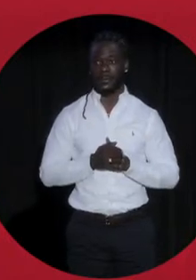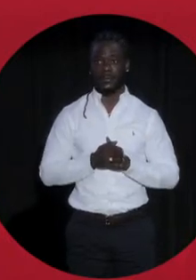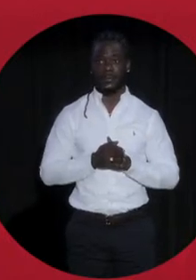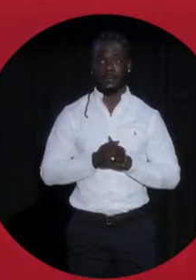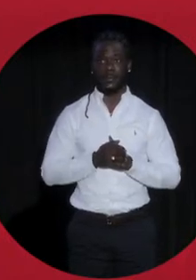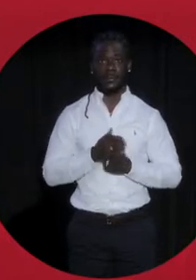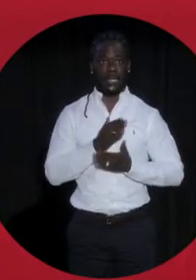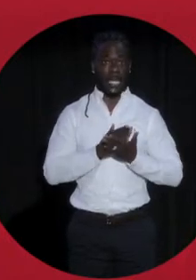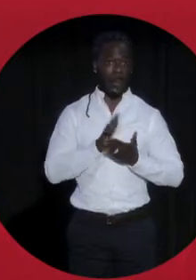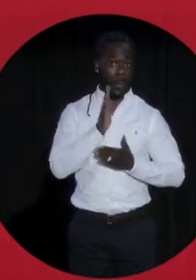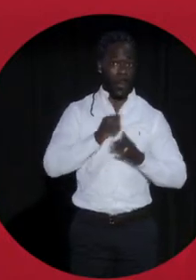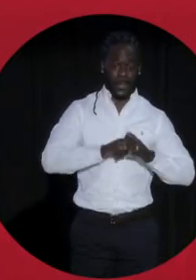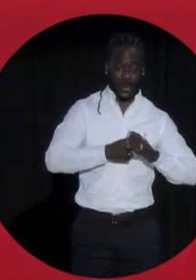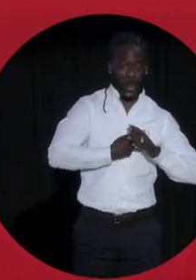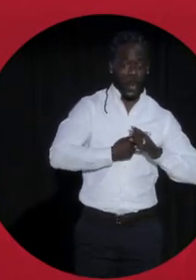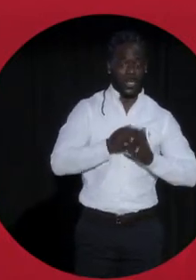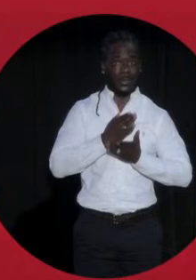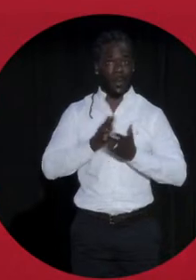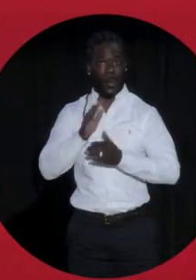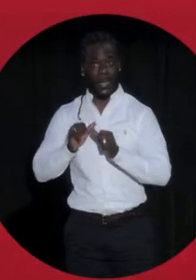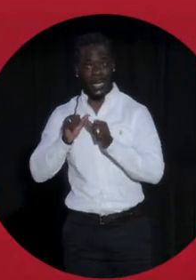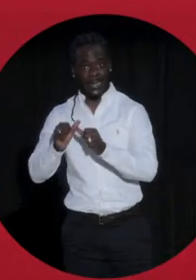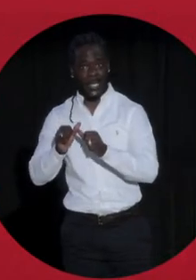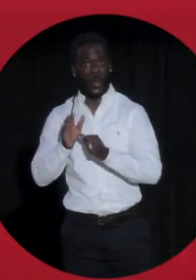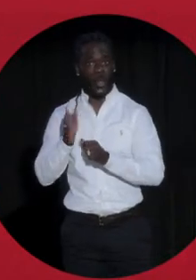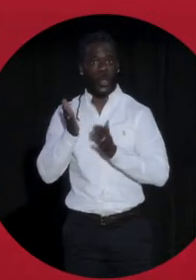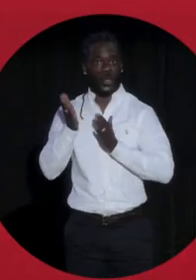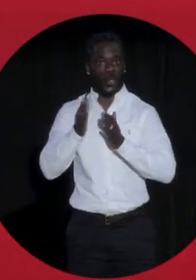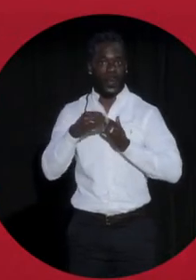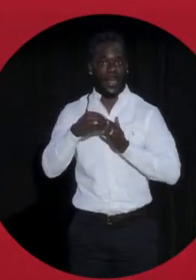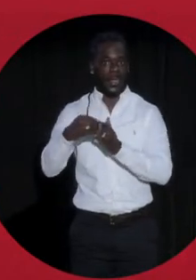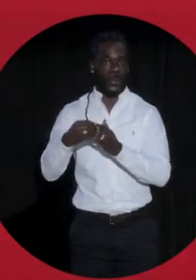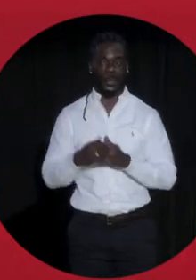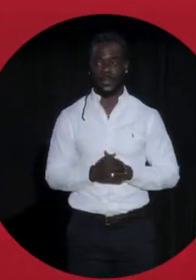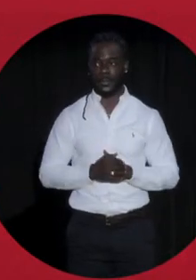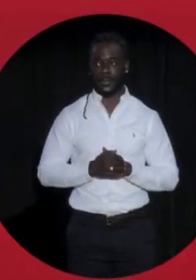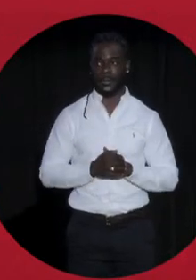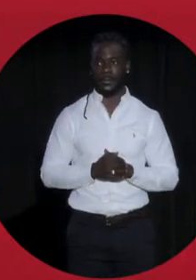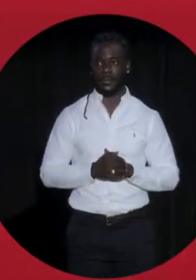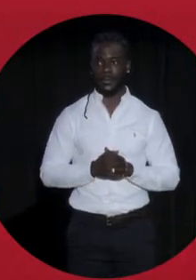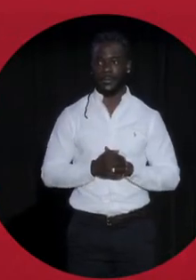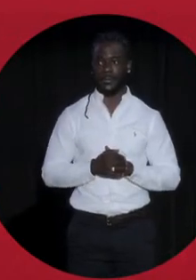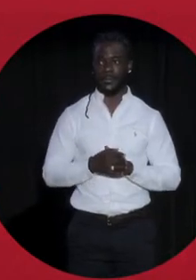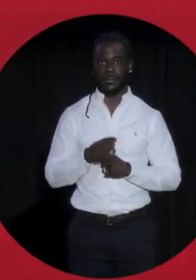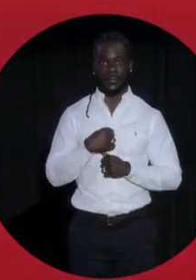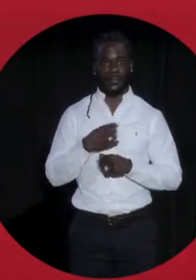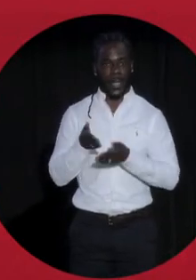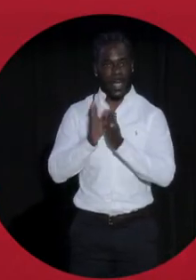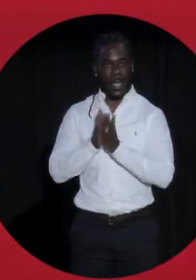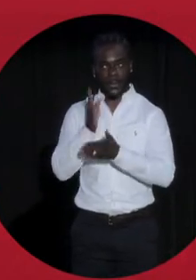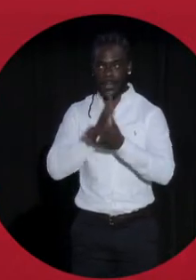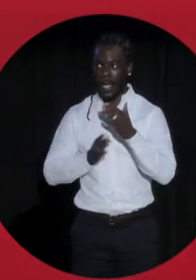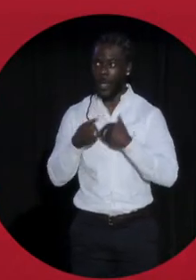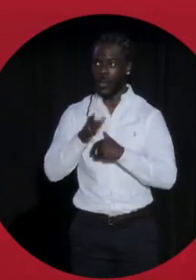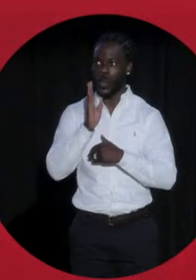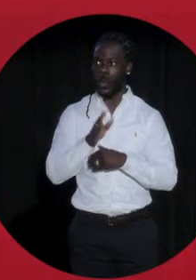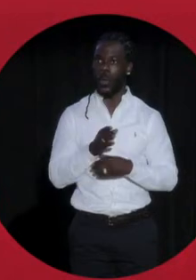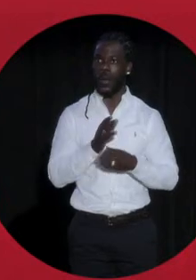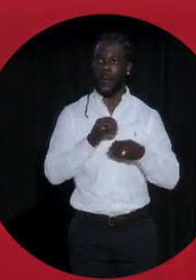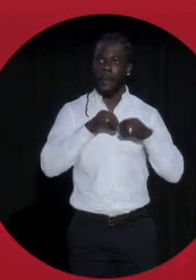and others to continue their journey as servant leaders. I ask, O God, that you'd grant them wisdom